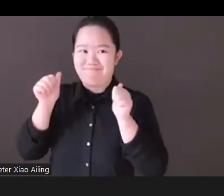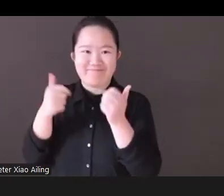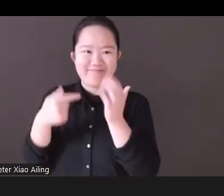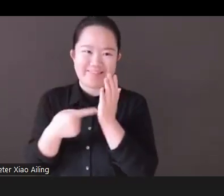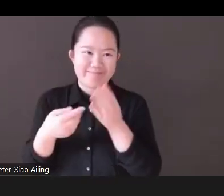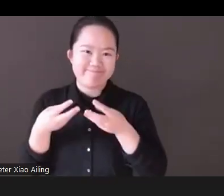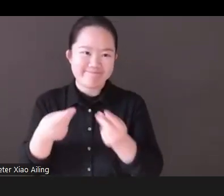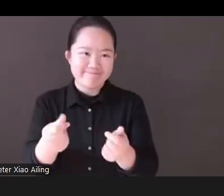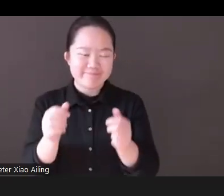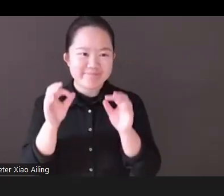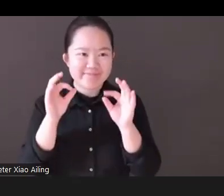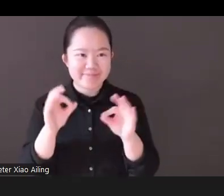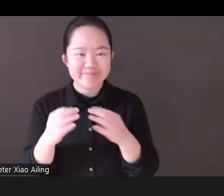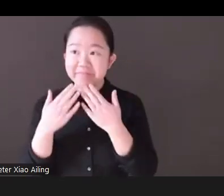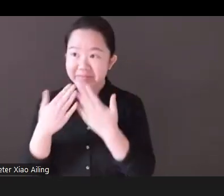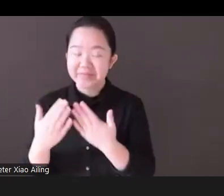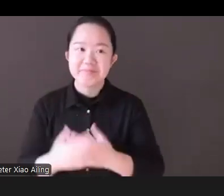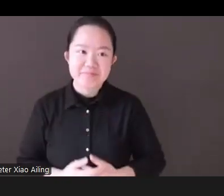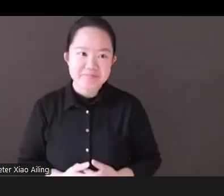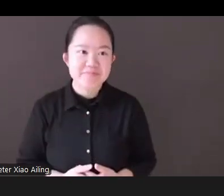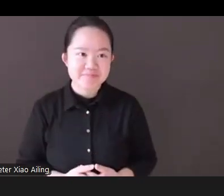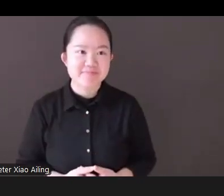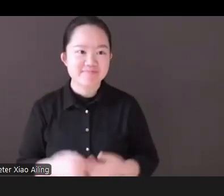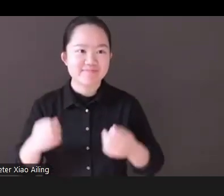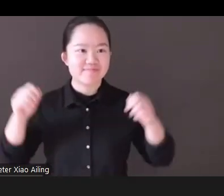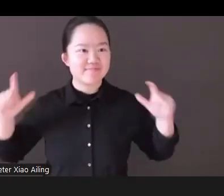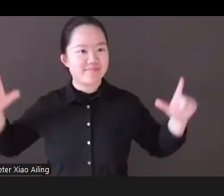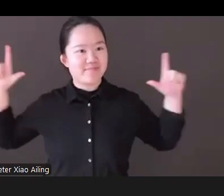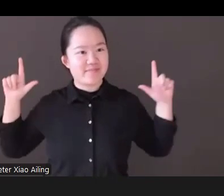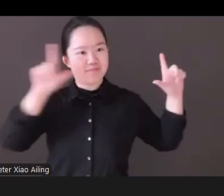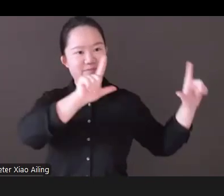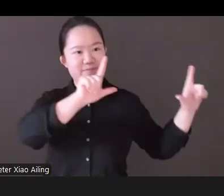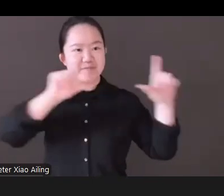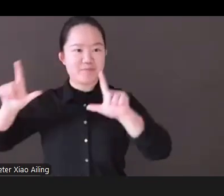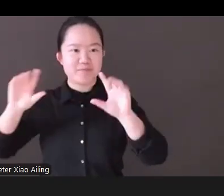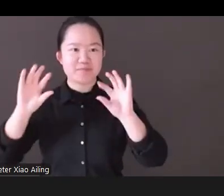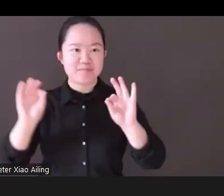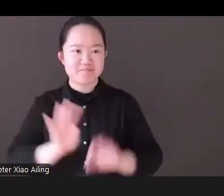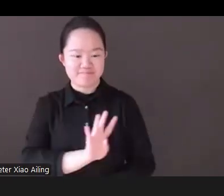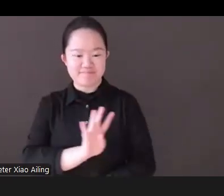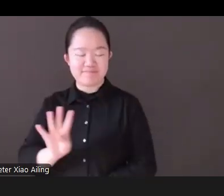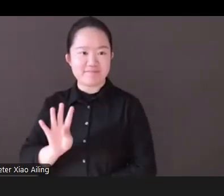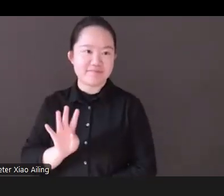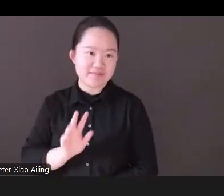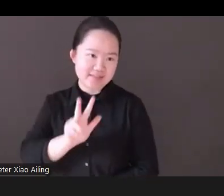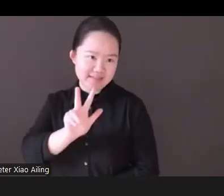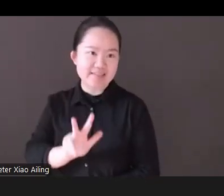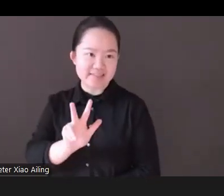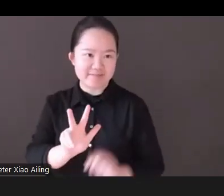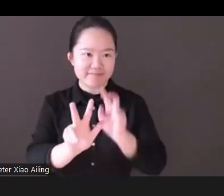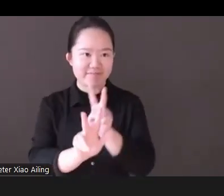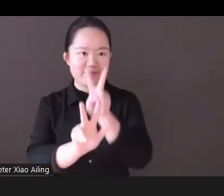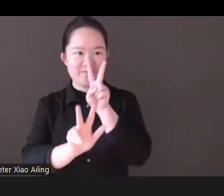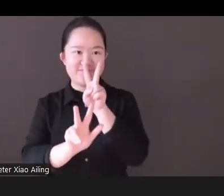That is very nice. So thank you. Now I also see you. That is very good. Welcome. And a special welcome to Carmen, who is stand-in for